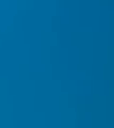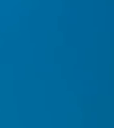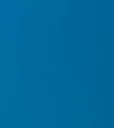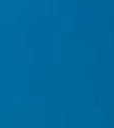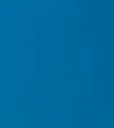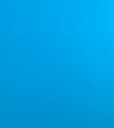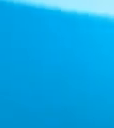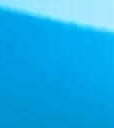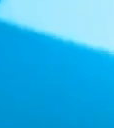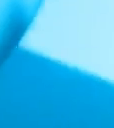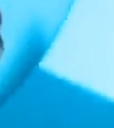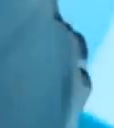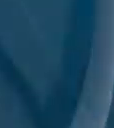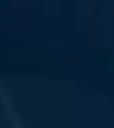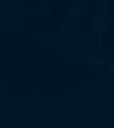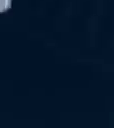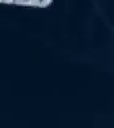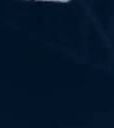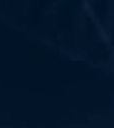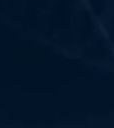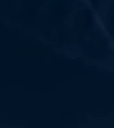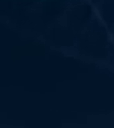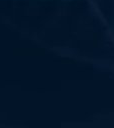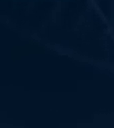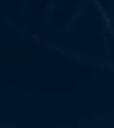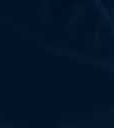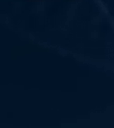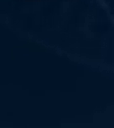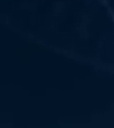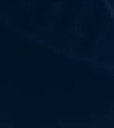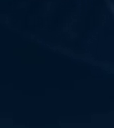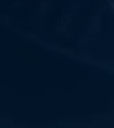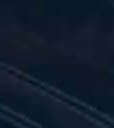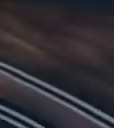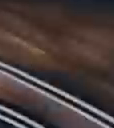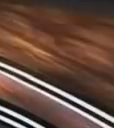From the studios of FBC Suva, Edwin Nana.